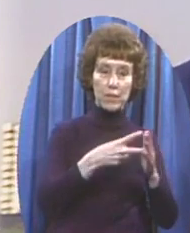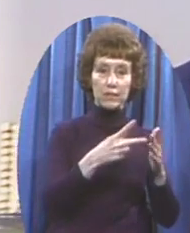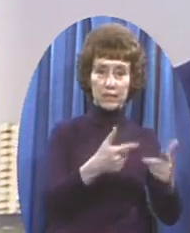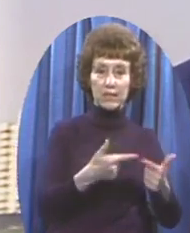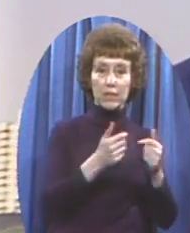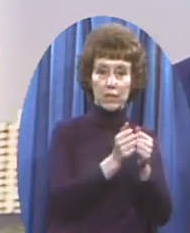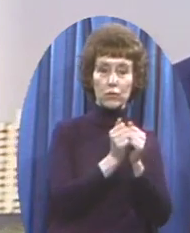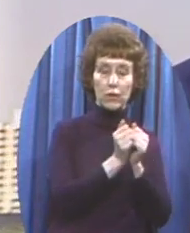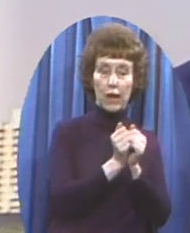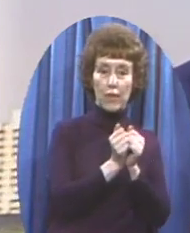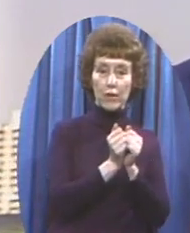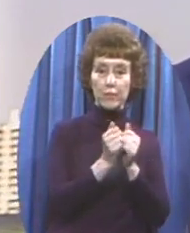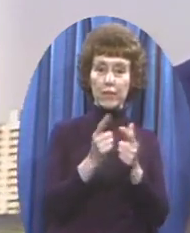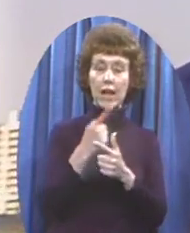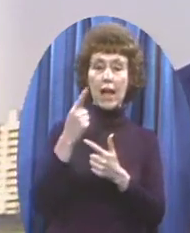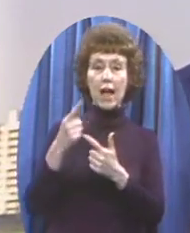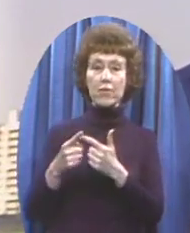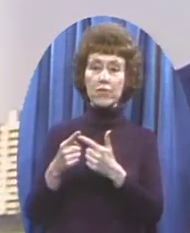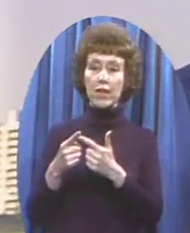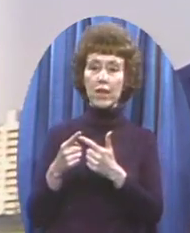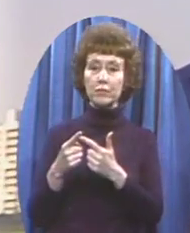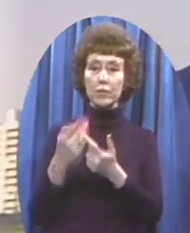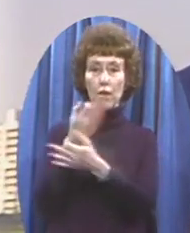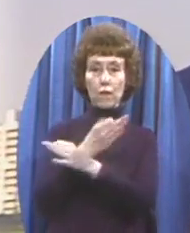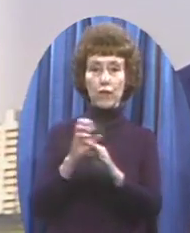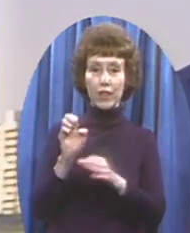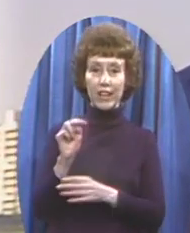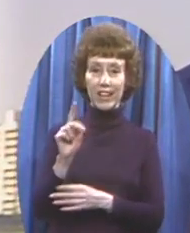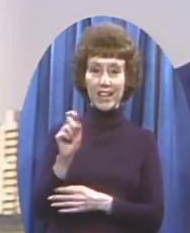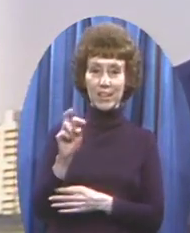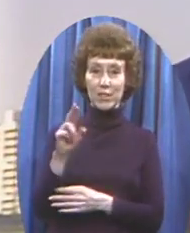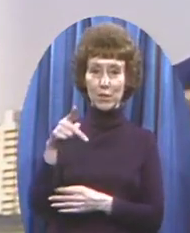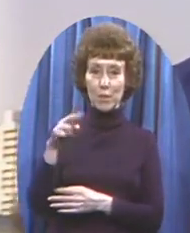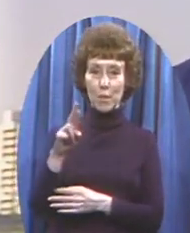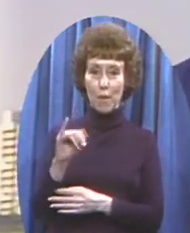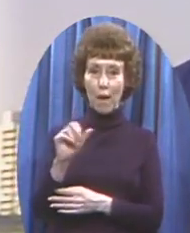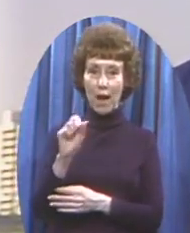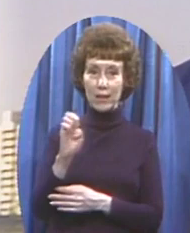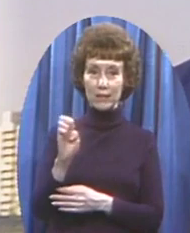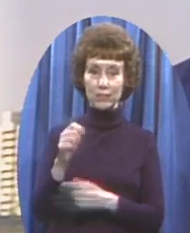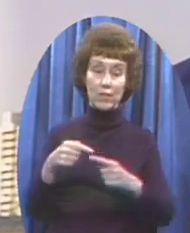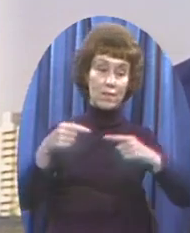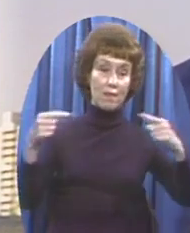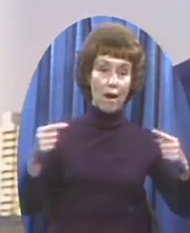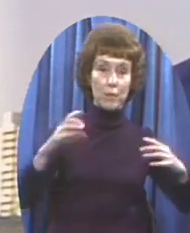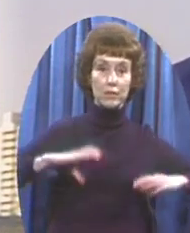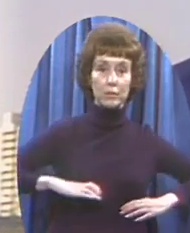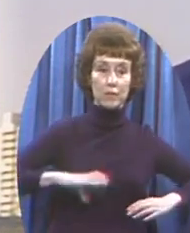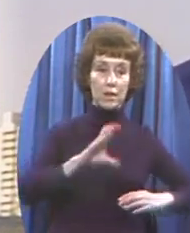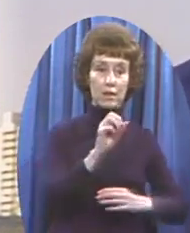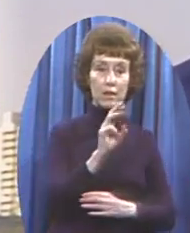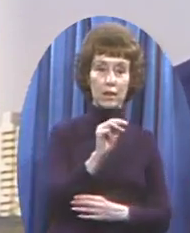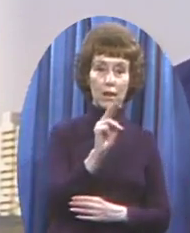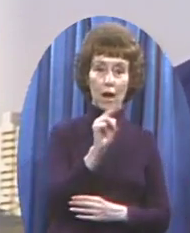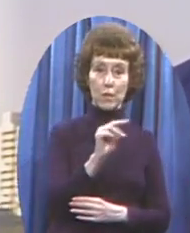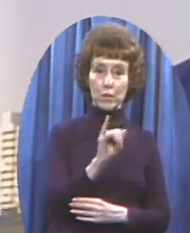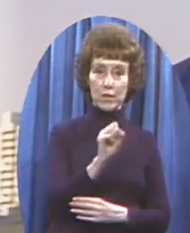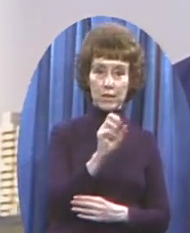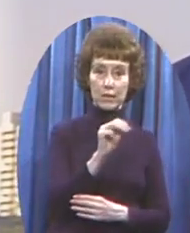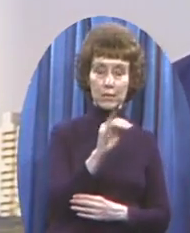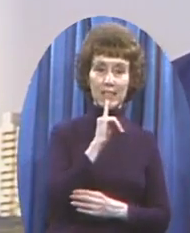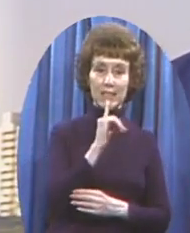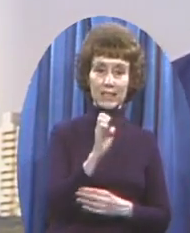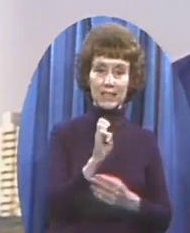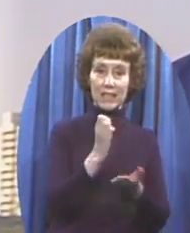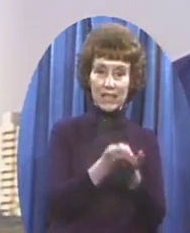driver of our progress, moderated by Christian compassion. Theirs is the opposite, communism as an economic